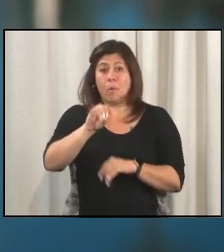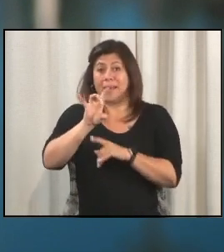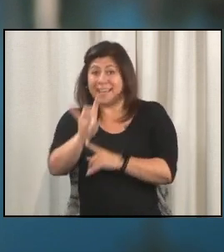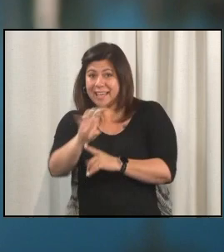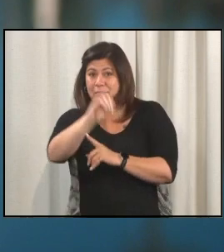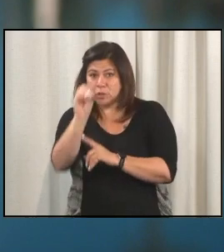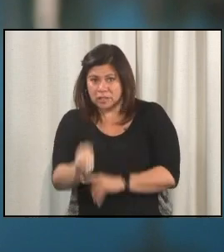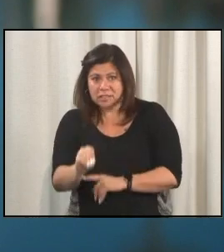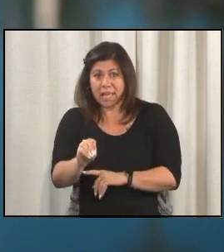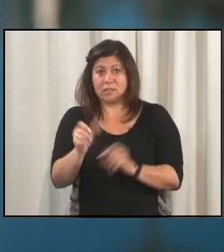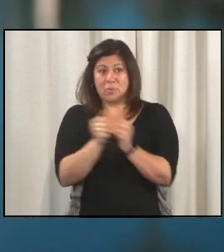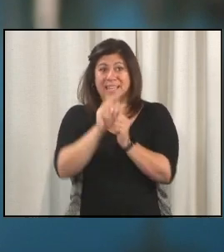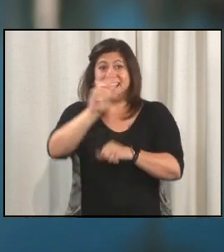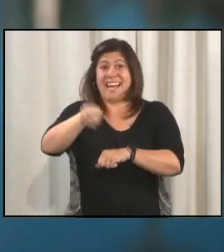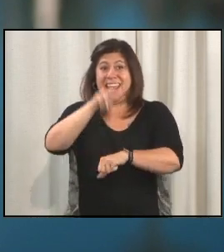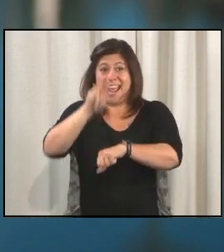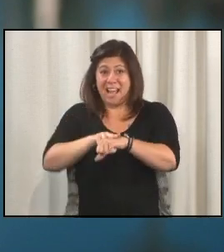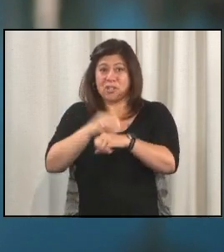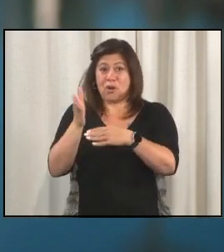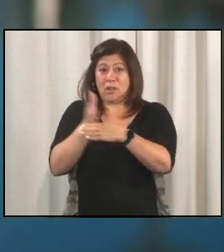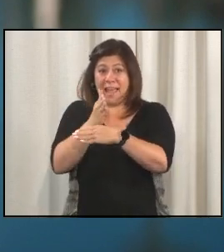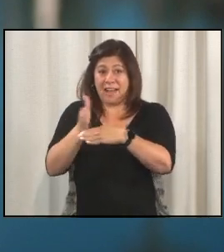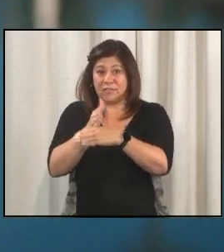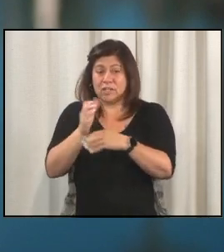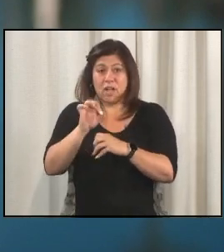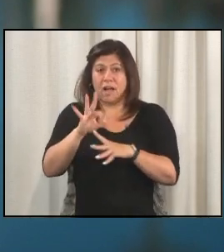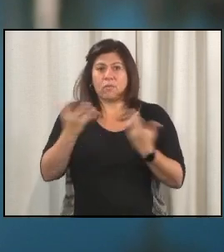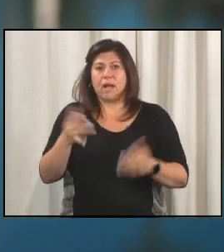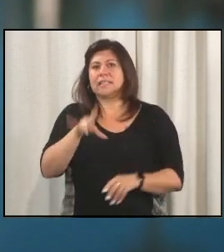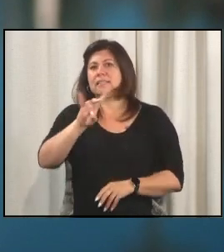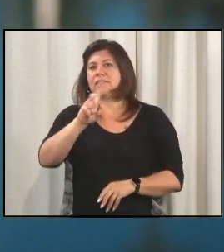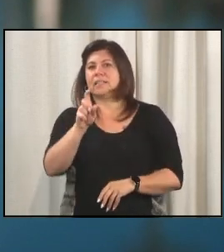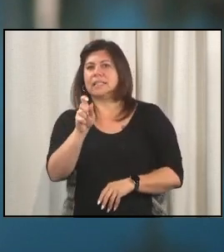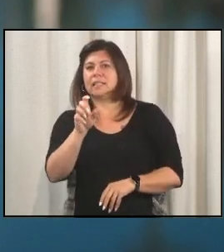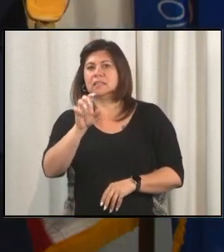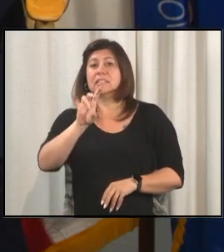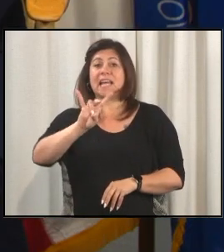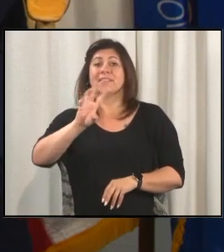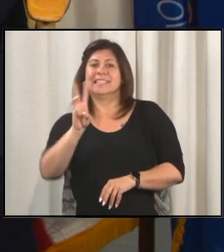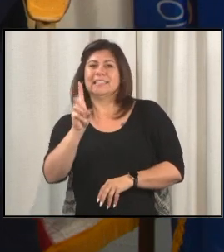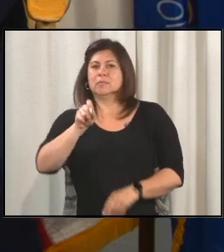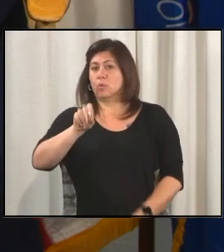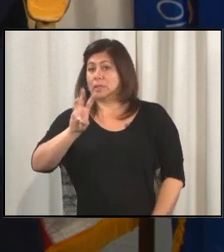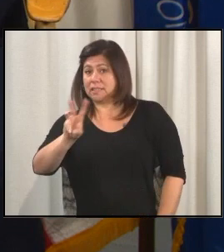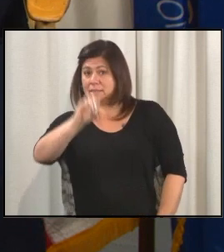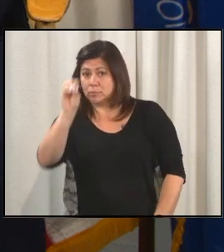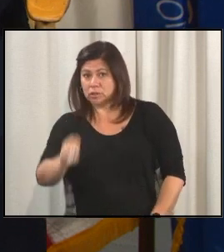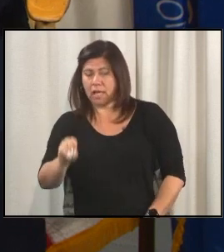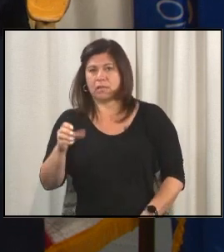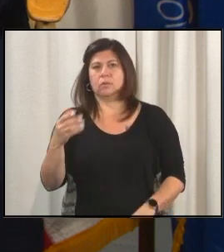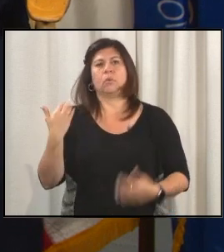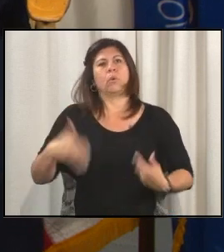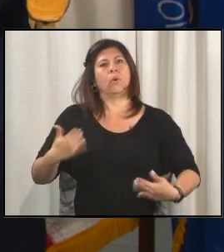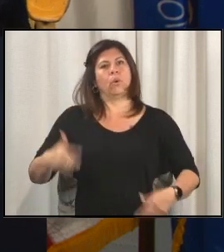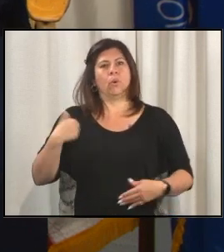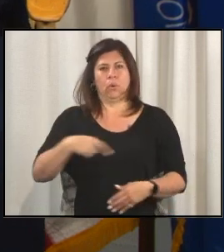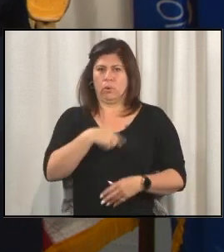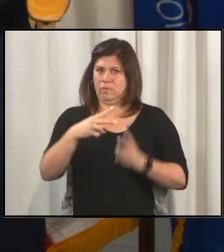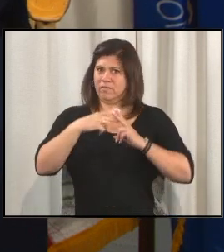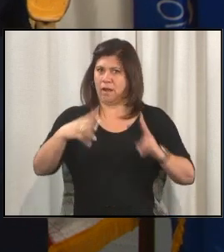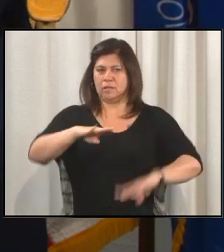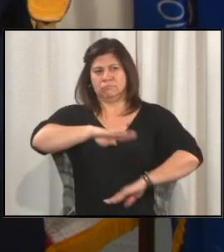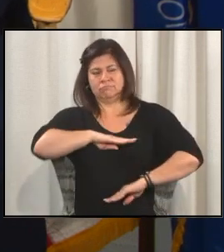with a national average utilization of only 76.6%. So we're very happy to report that